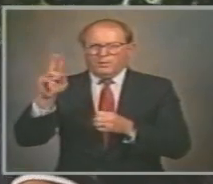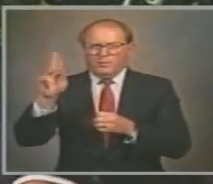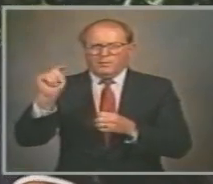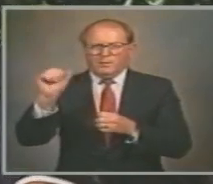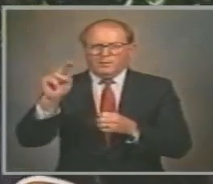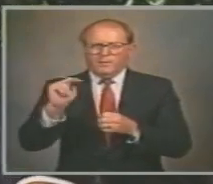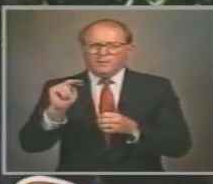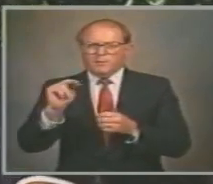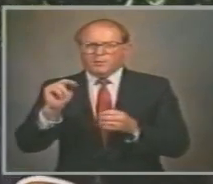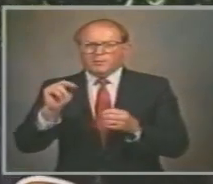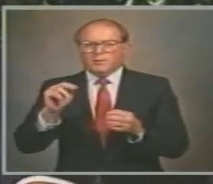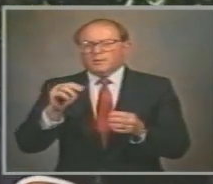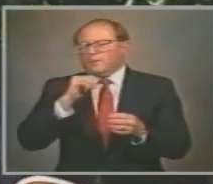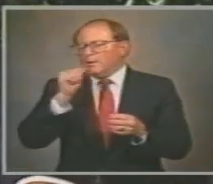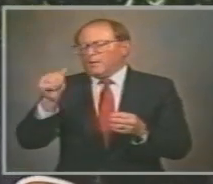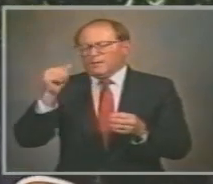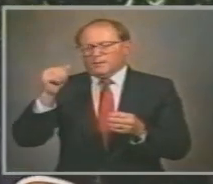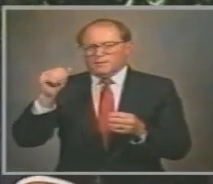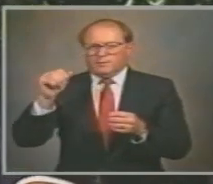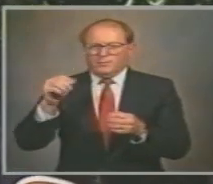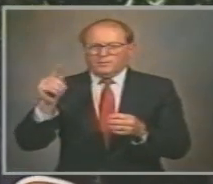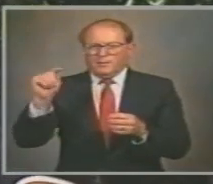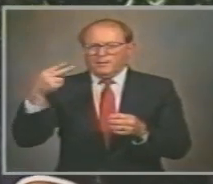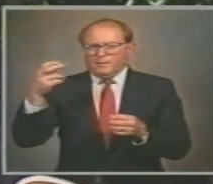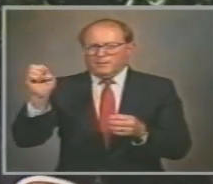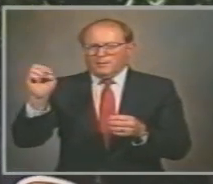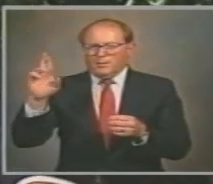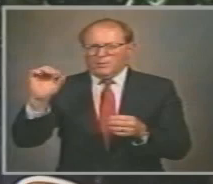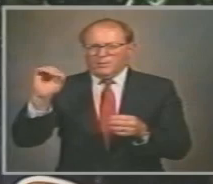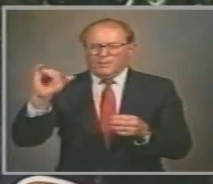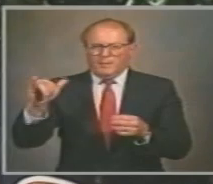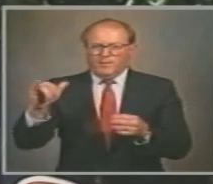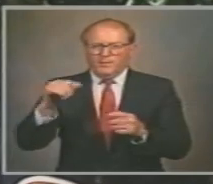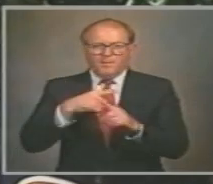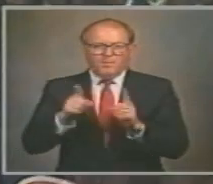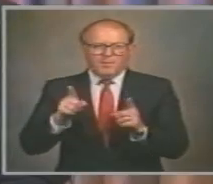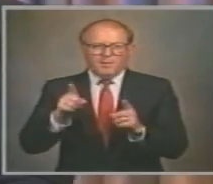as fact, is it any wonder?